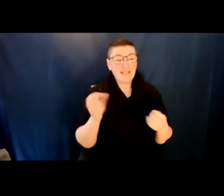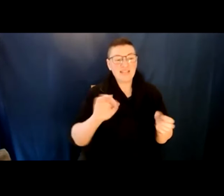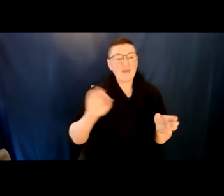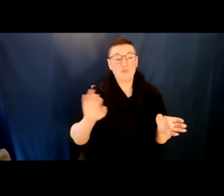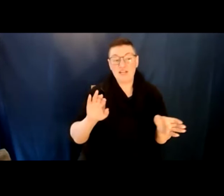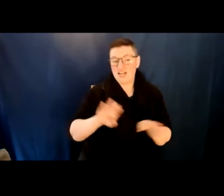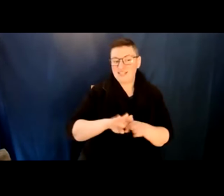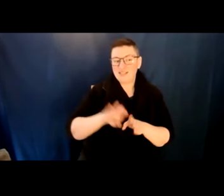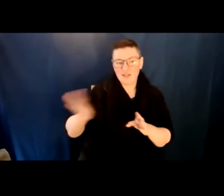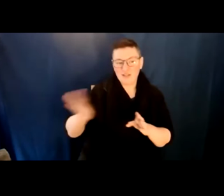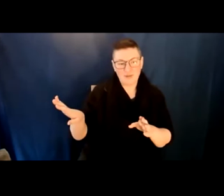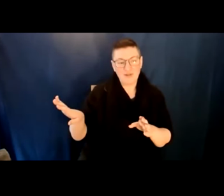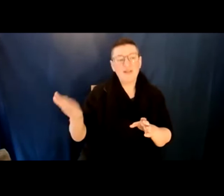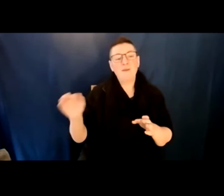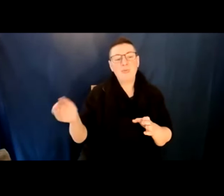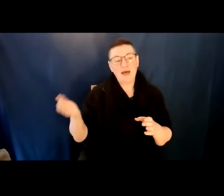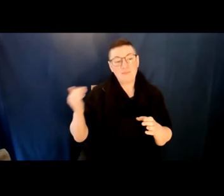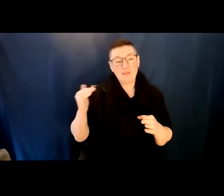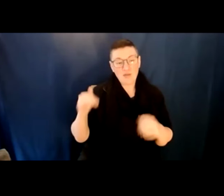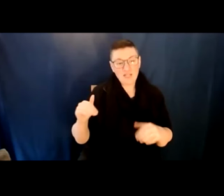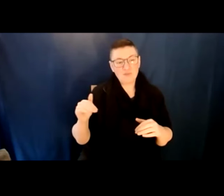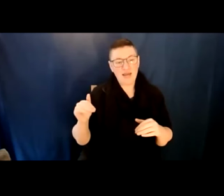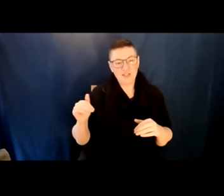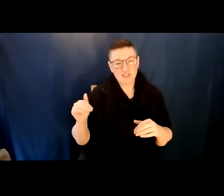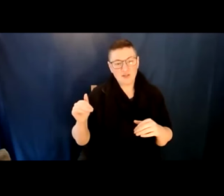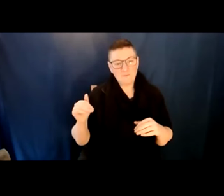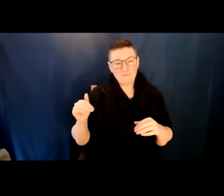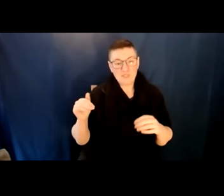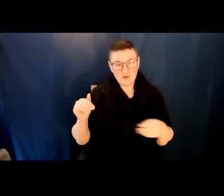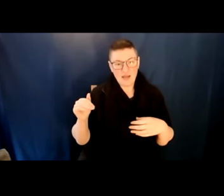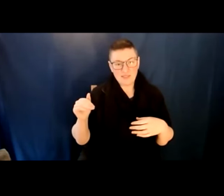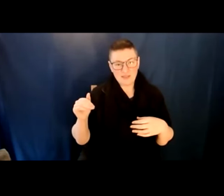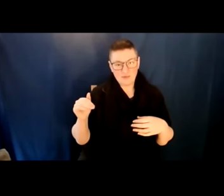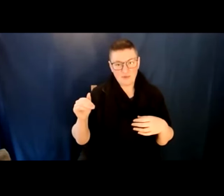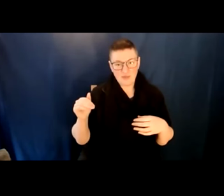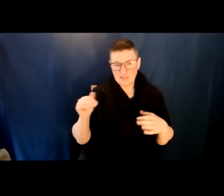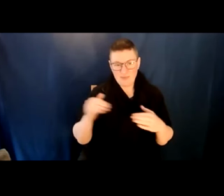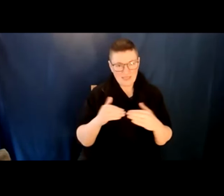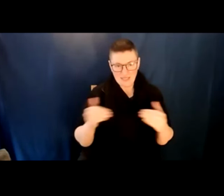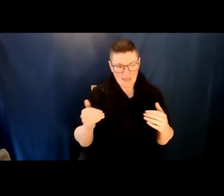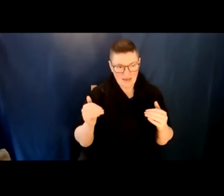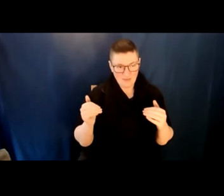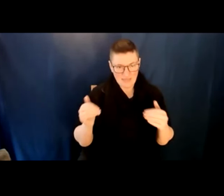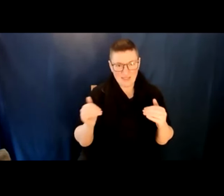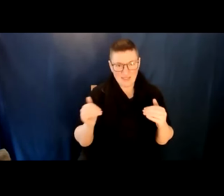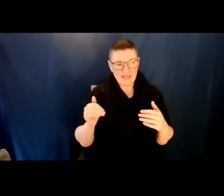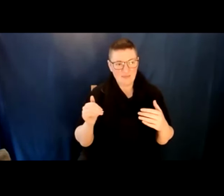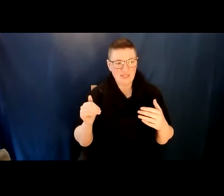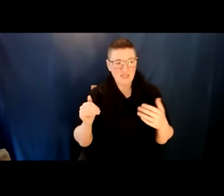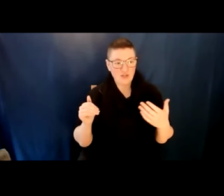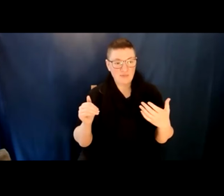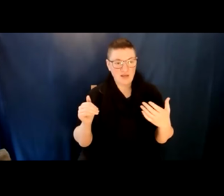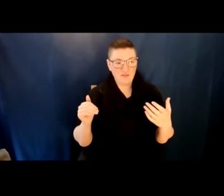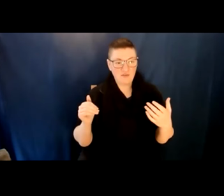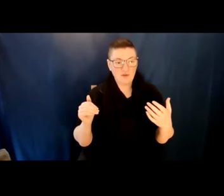So that's the object branch, and I didn't look at that one. The location branch describes these basic concepts